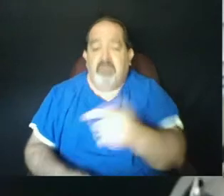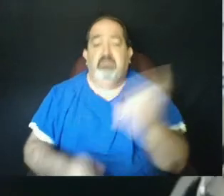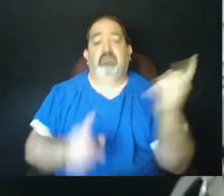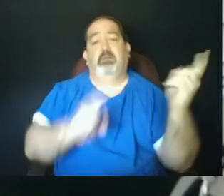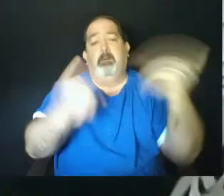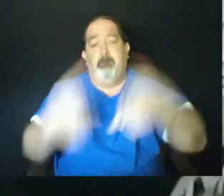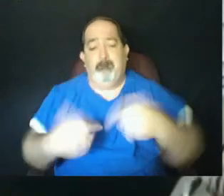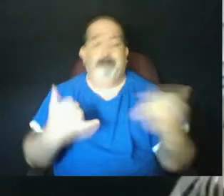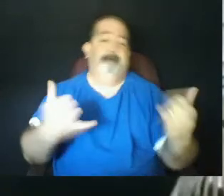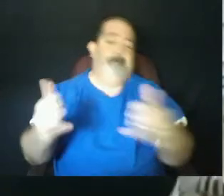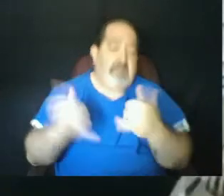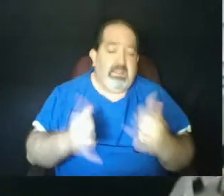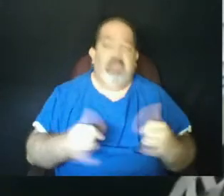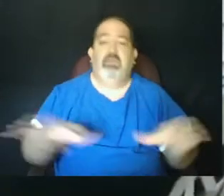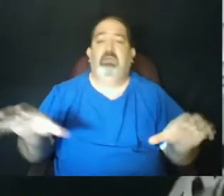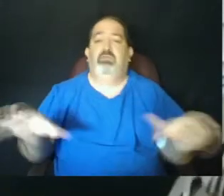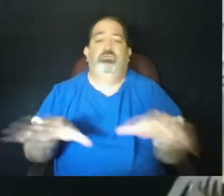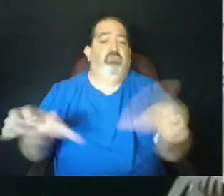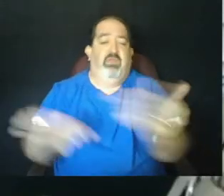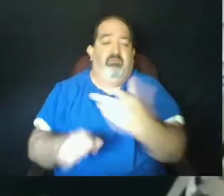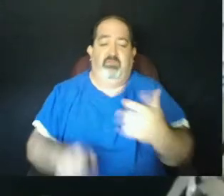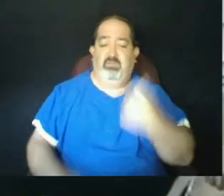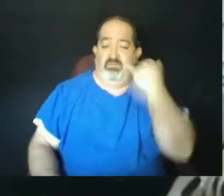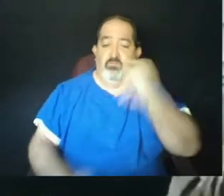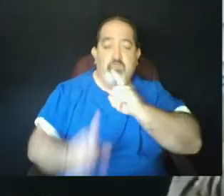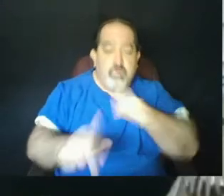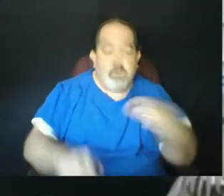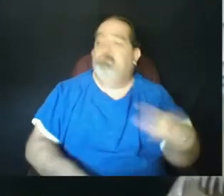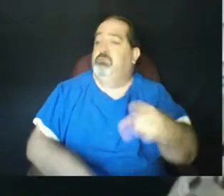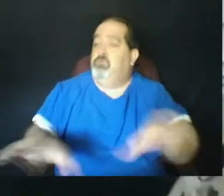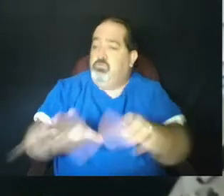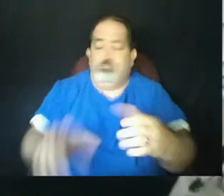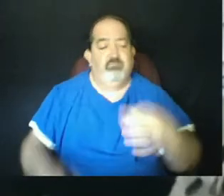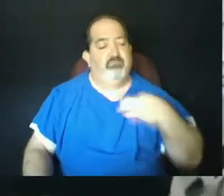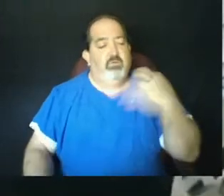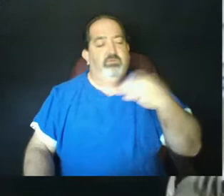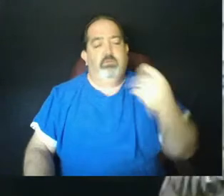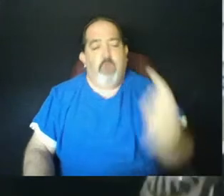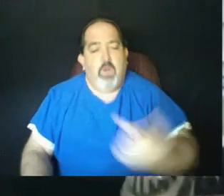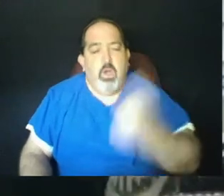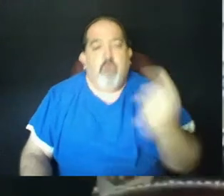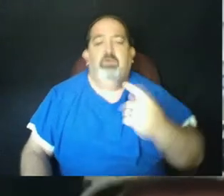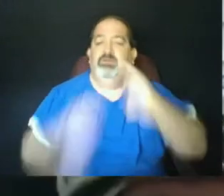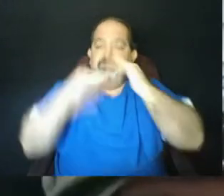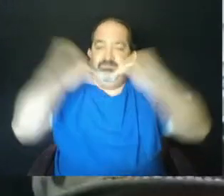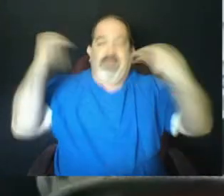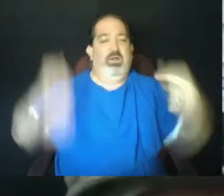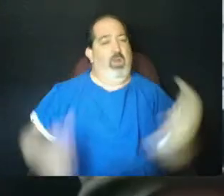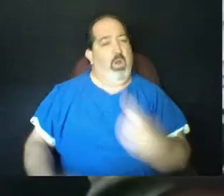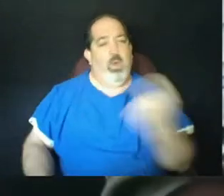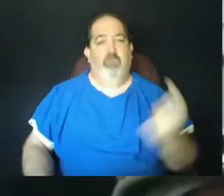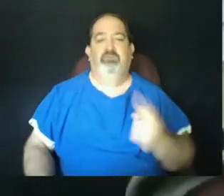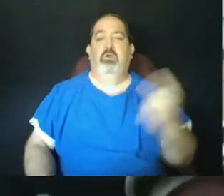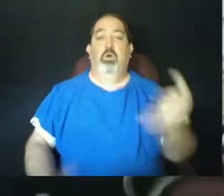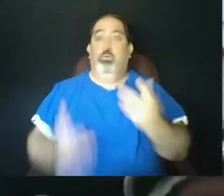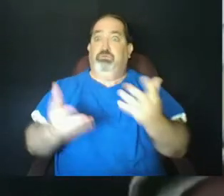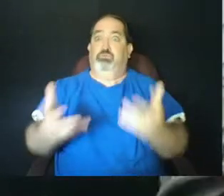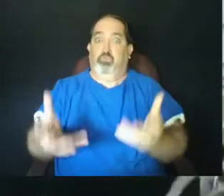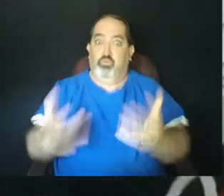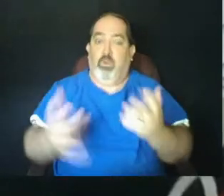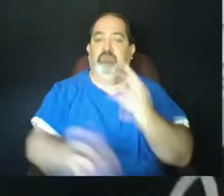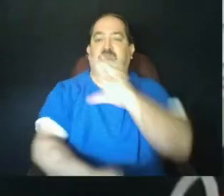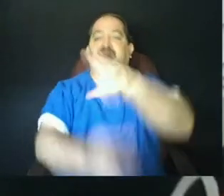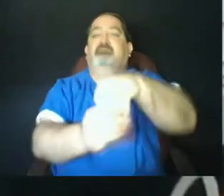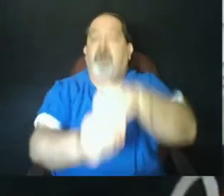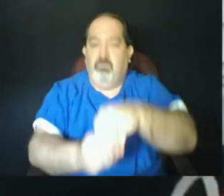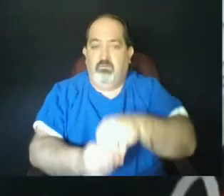play, they do anything and everything we ask of them. They always volunteer, they always have a smile, they always want to